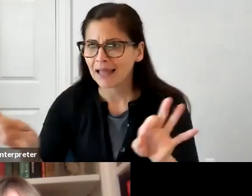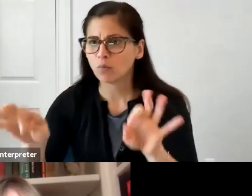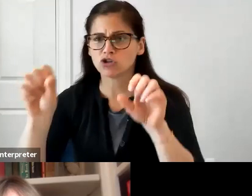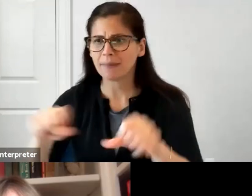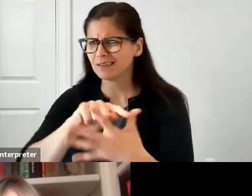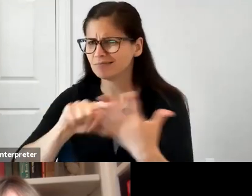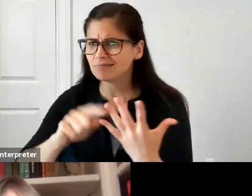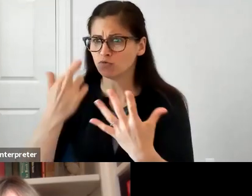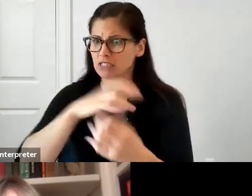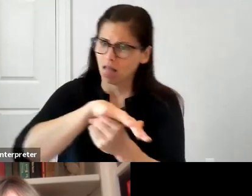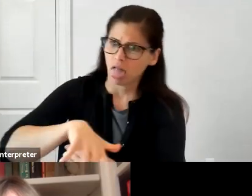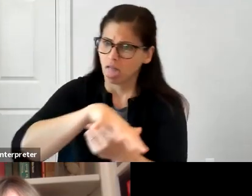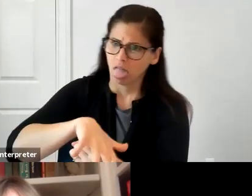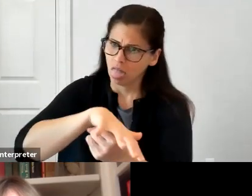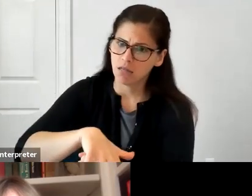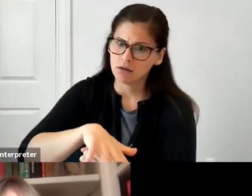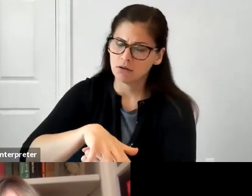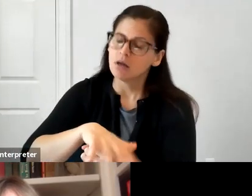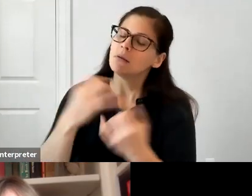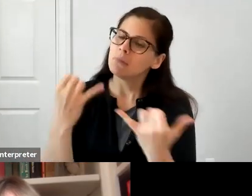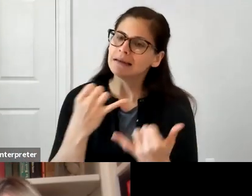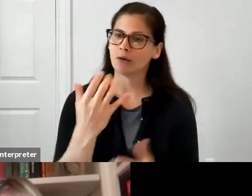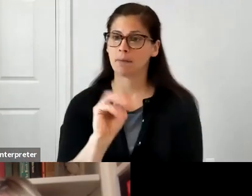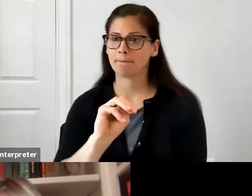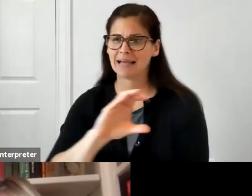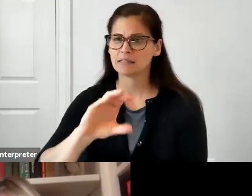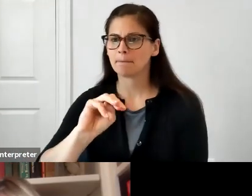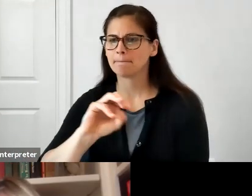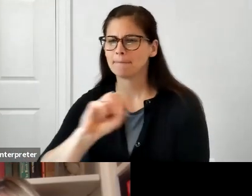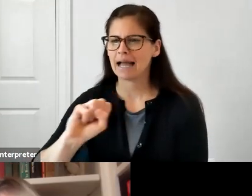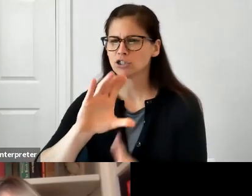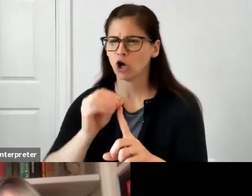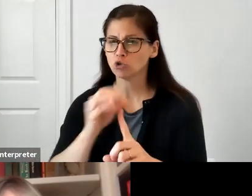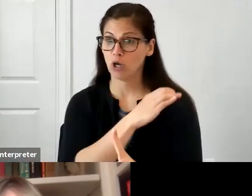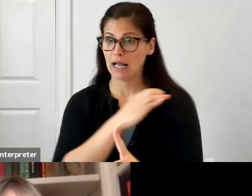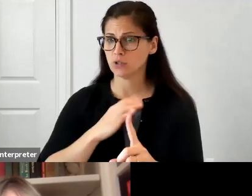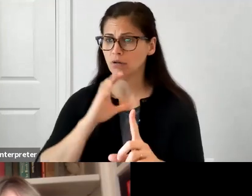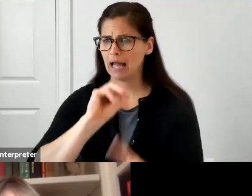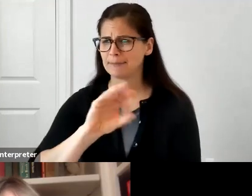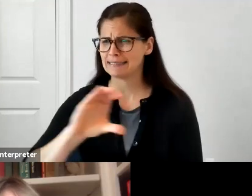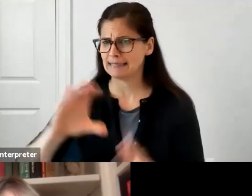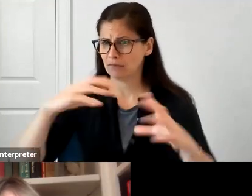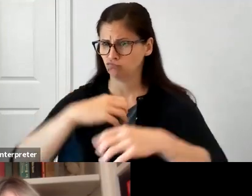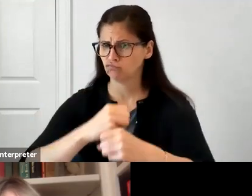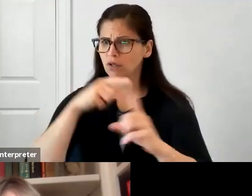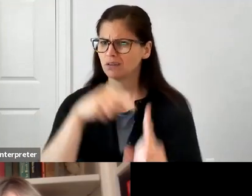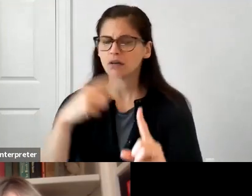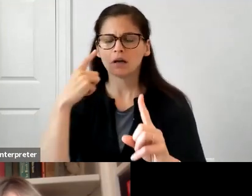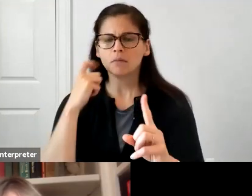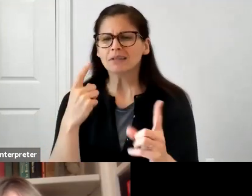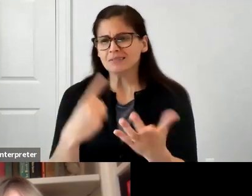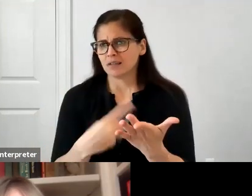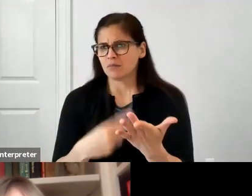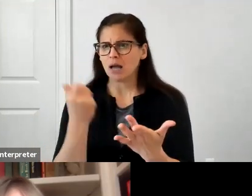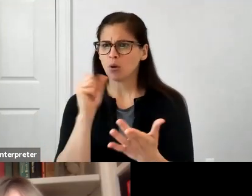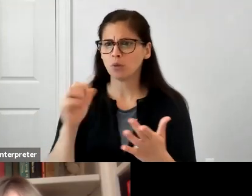this initiative that you've created here at the Mass Cultural Council, well, sometimes the movement may seem slow